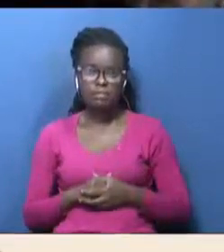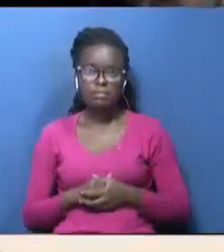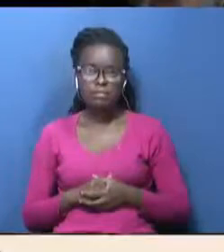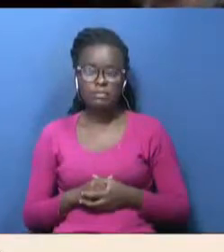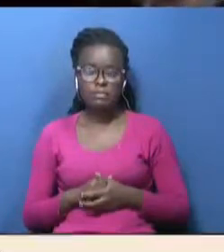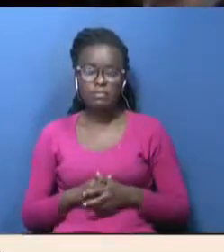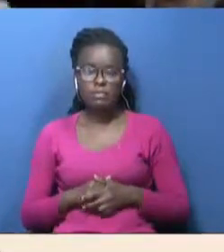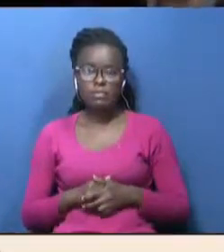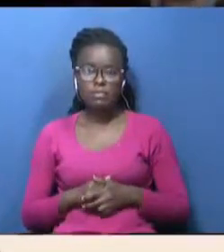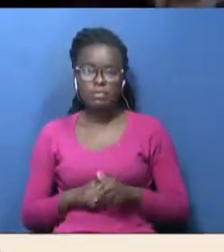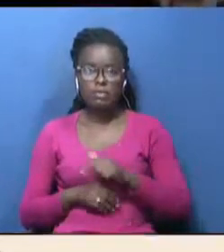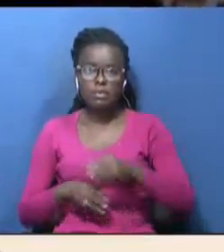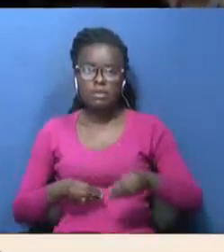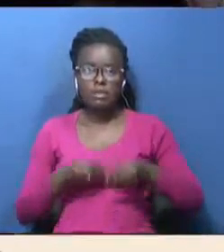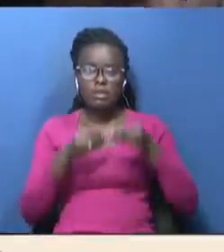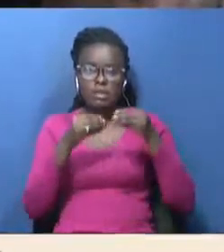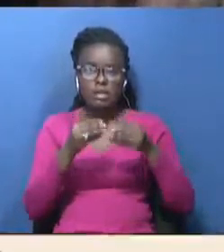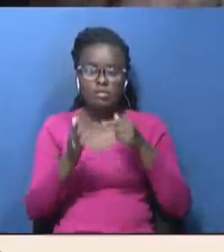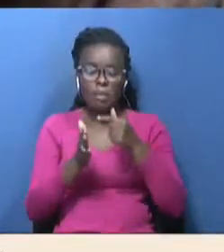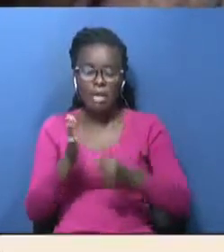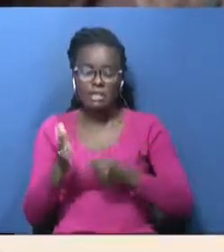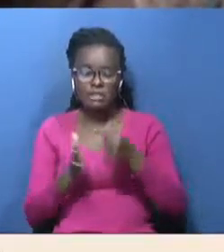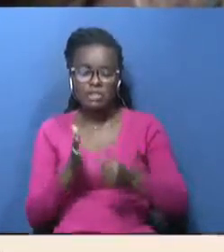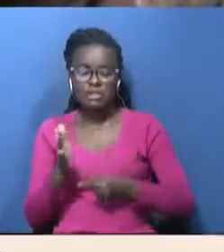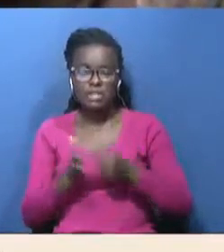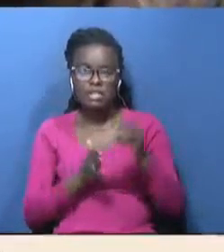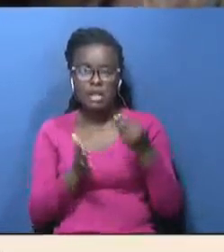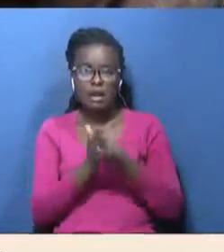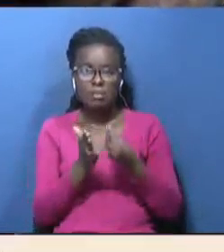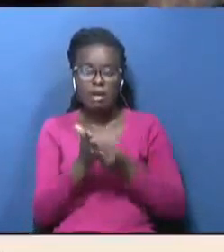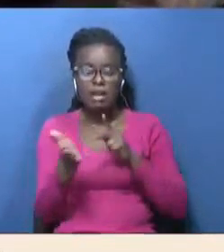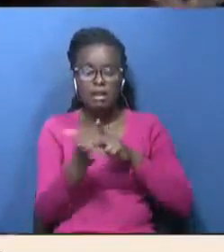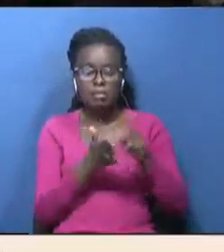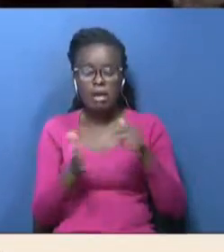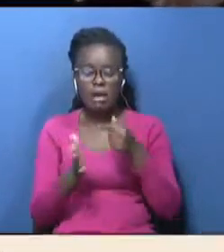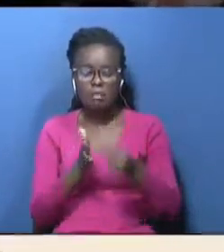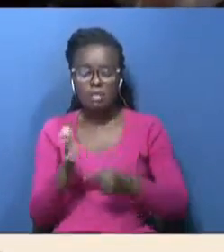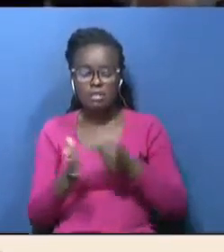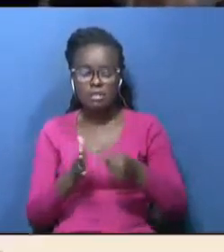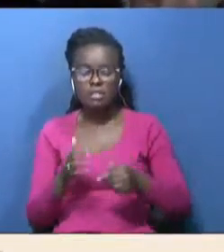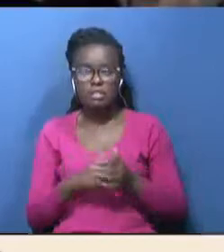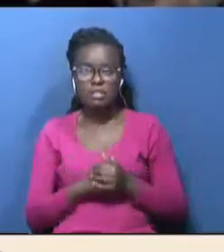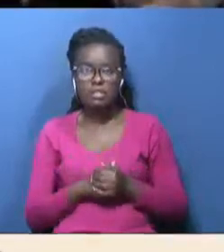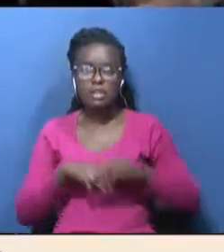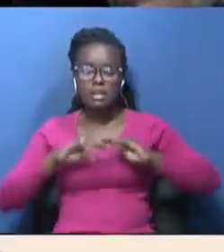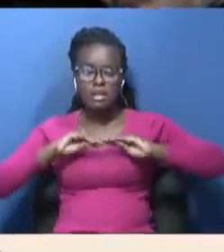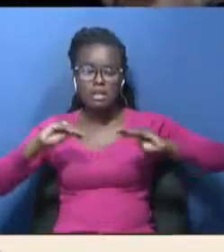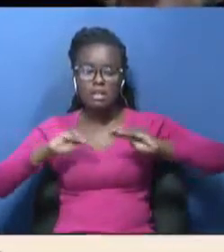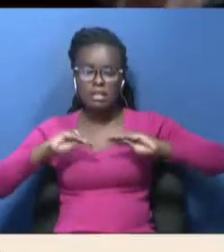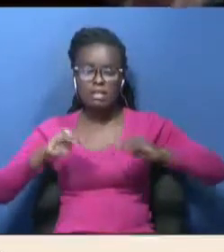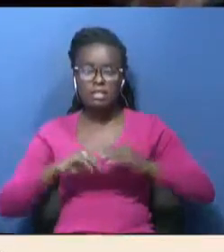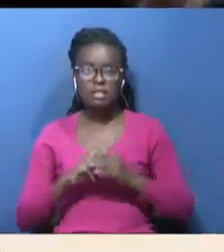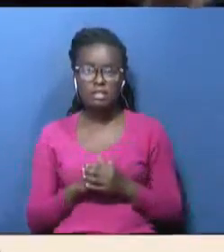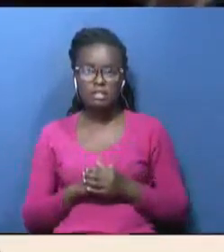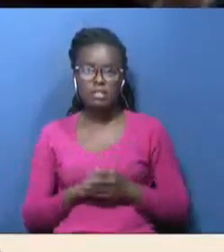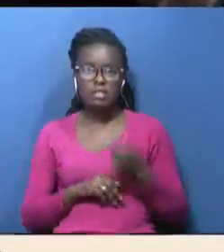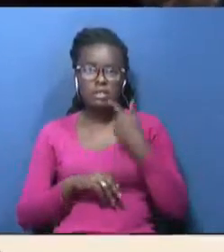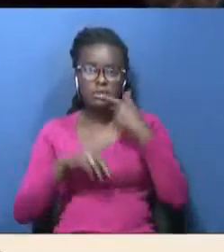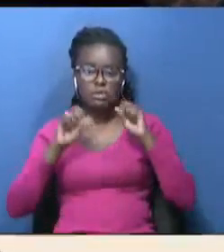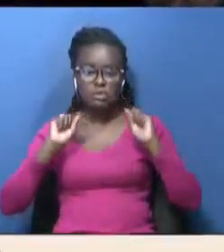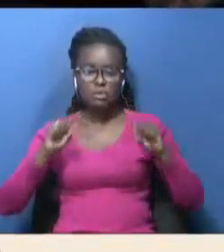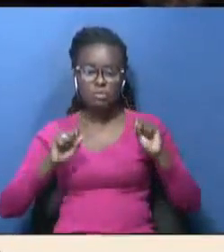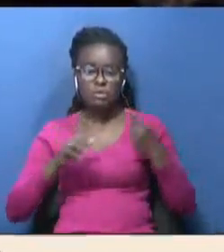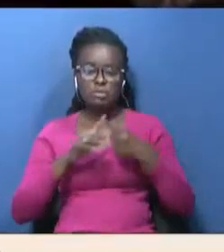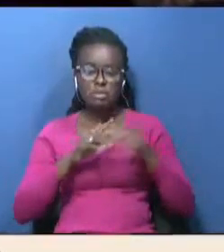So sisi tunawapatia machine, pesa ya kununua mashini, tunawafundisha ili waweze